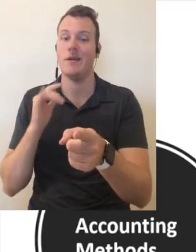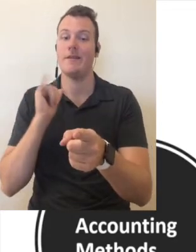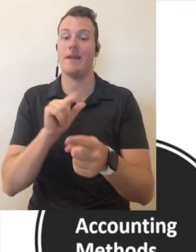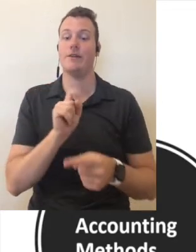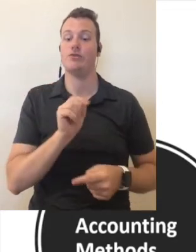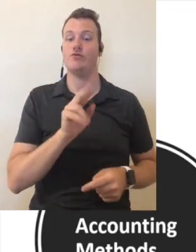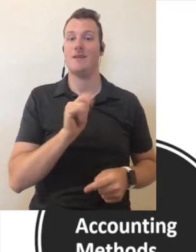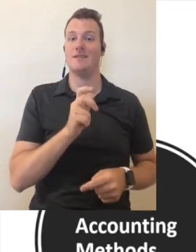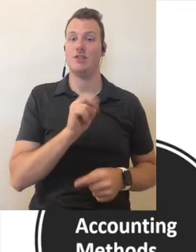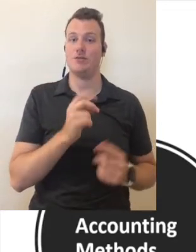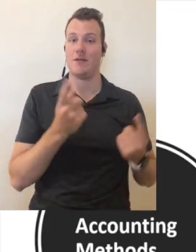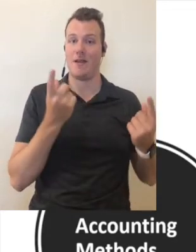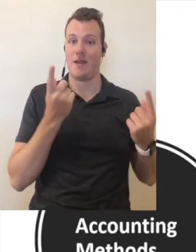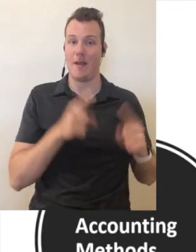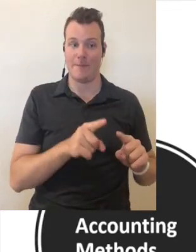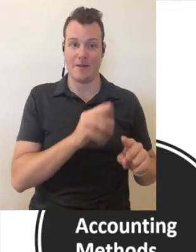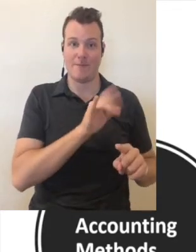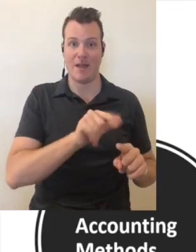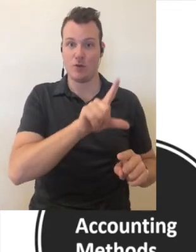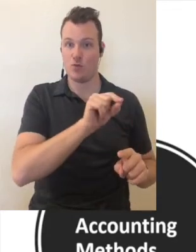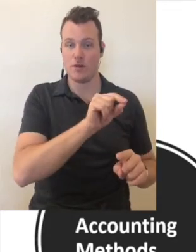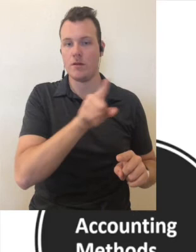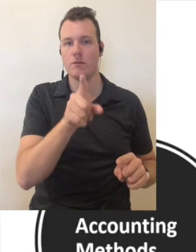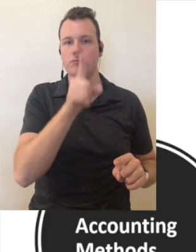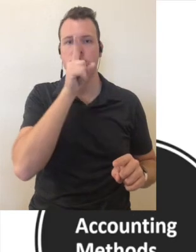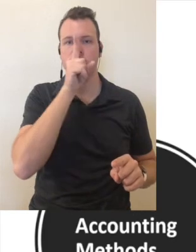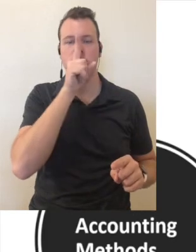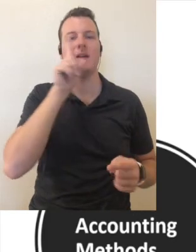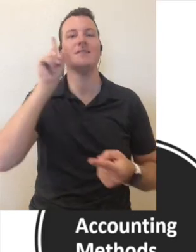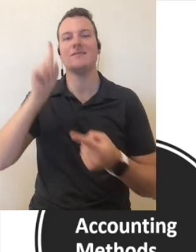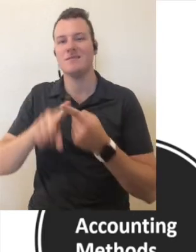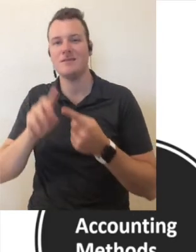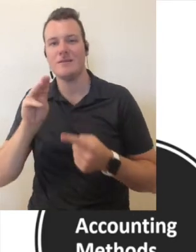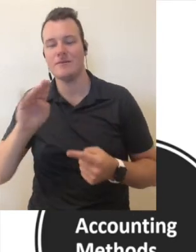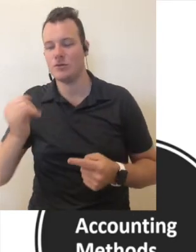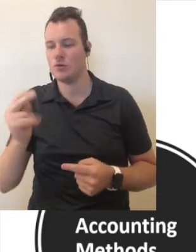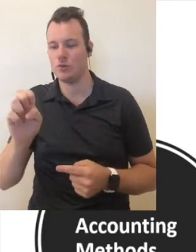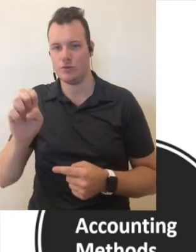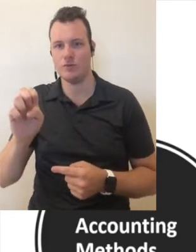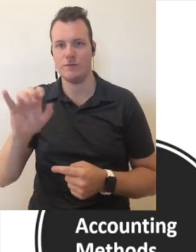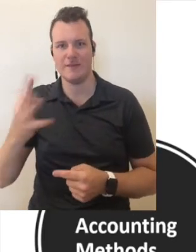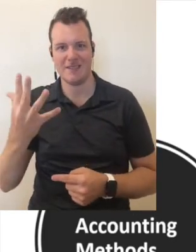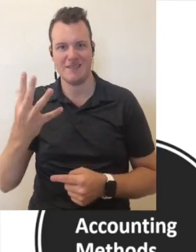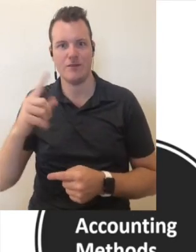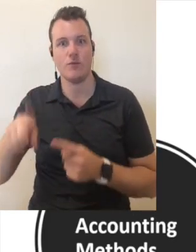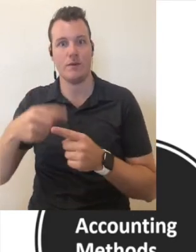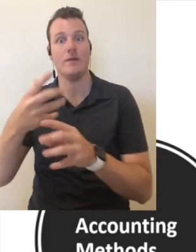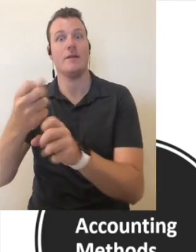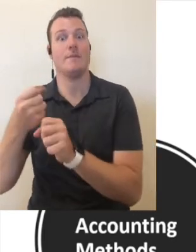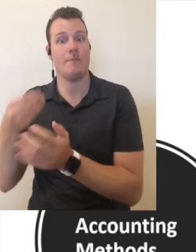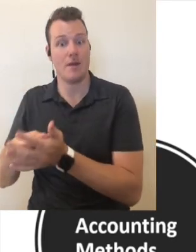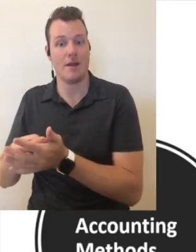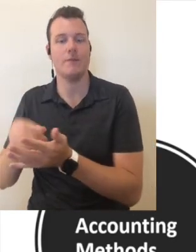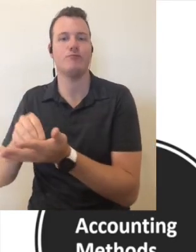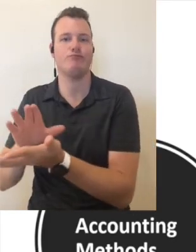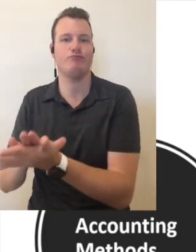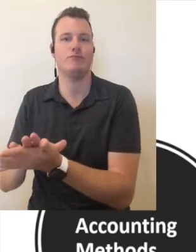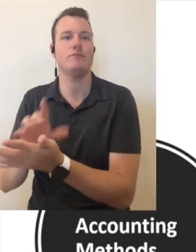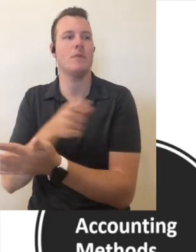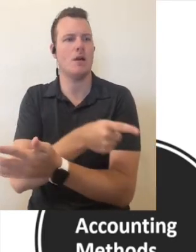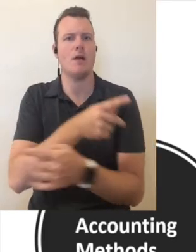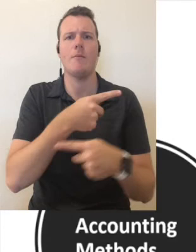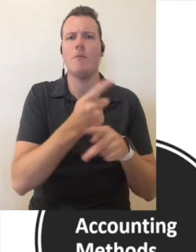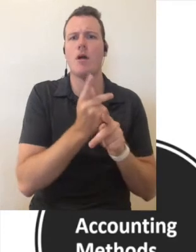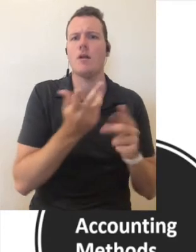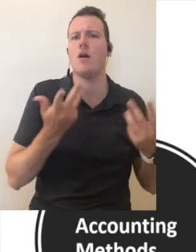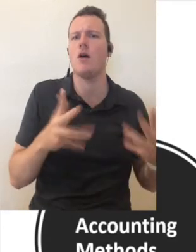not recording that transaction until the money is received. The issue with this is the product